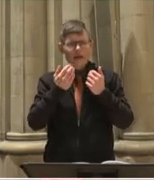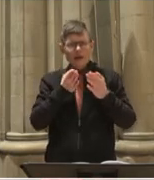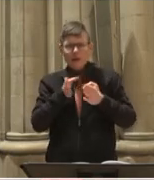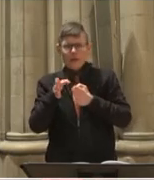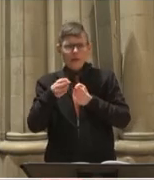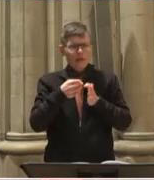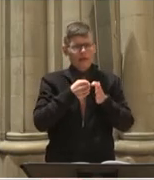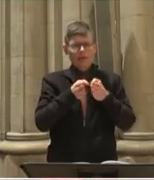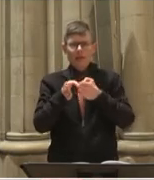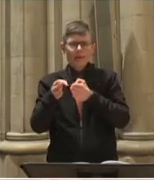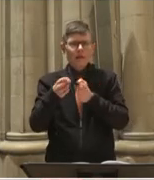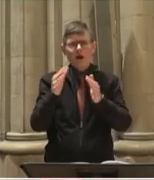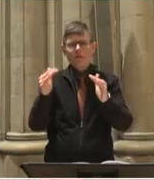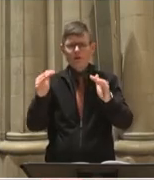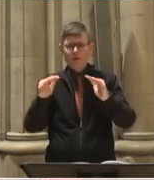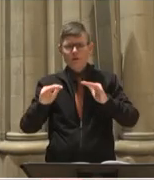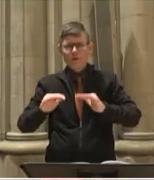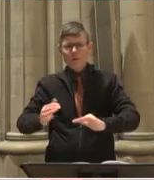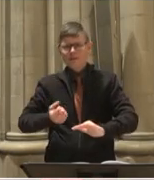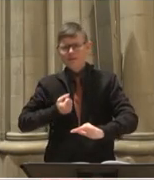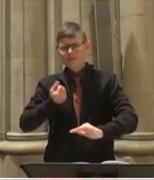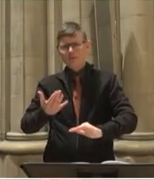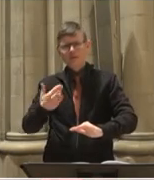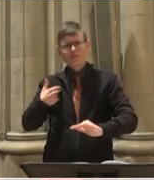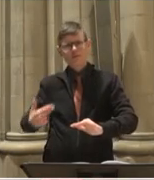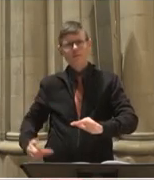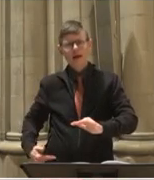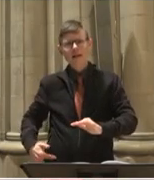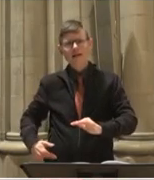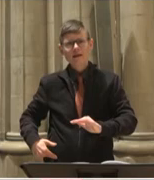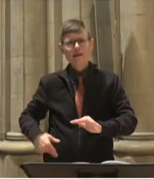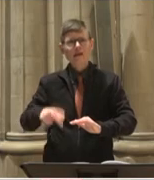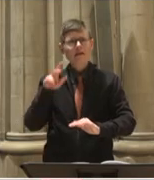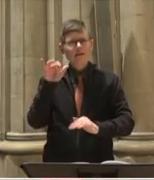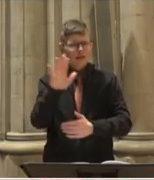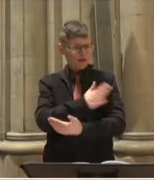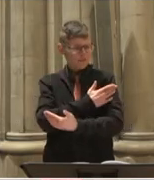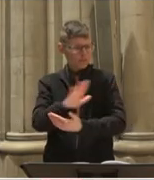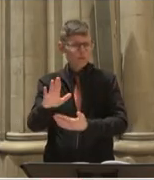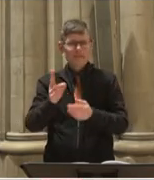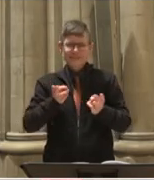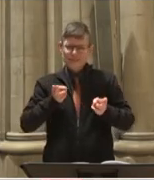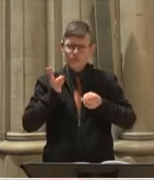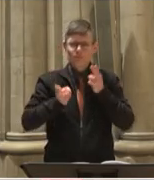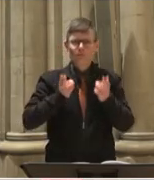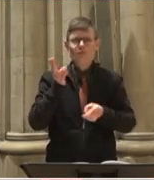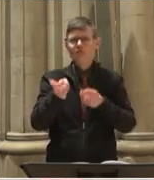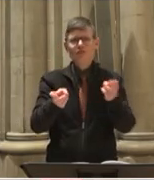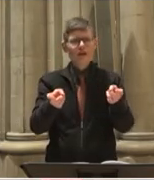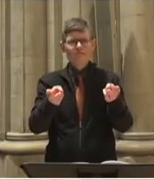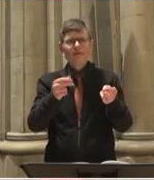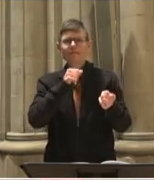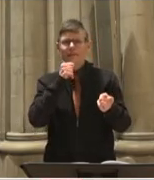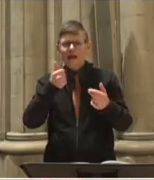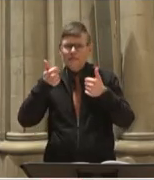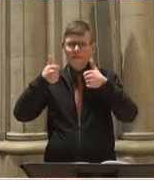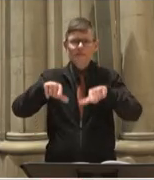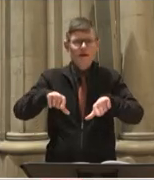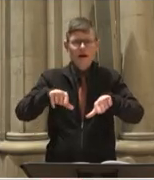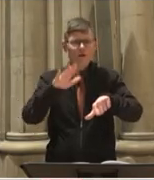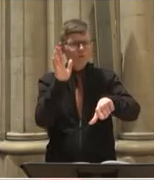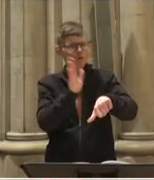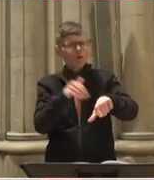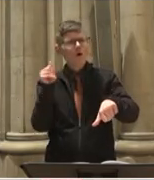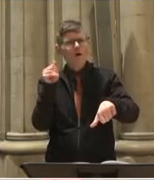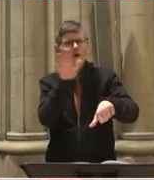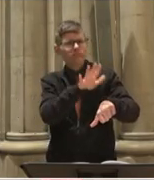and worst expressions of our humanity. This music is an urgent and uncontestable call to those